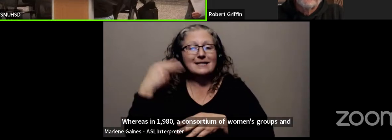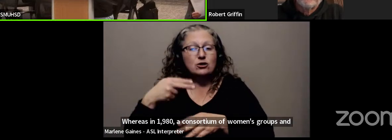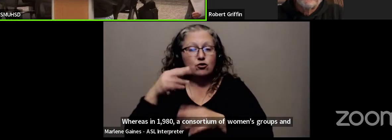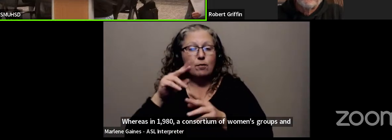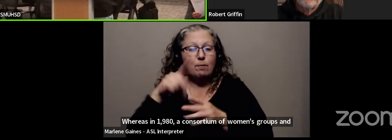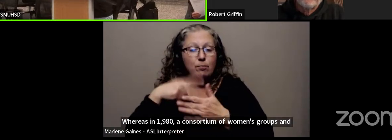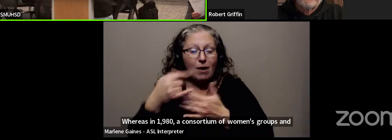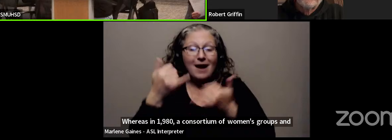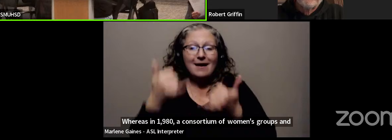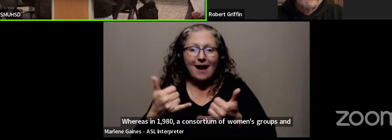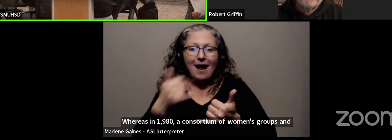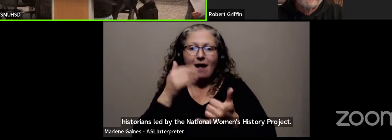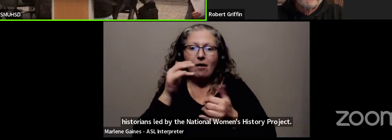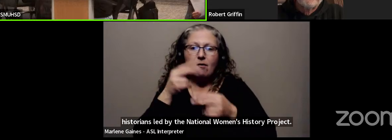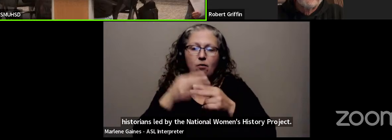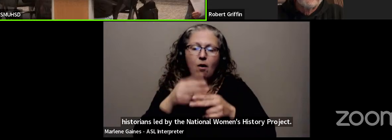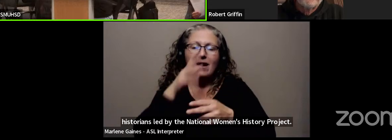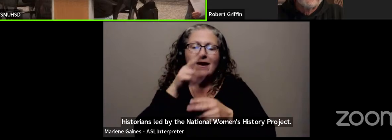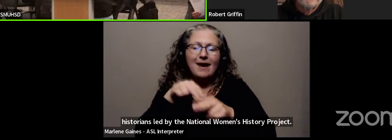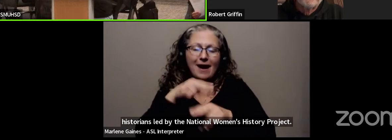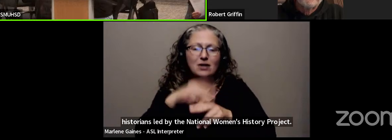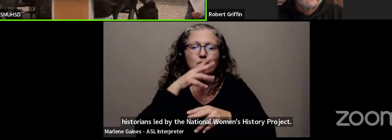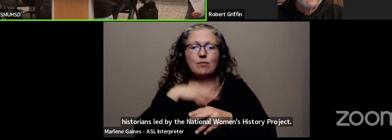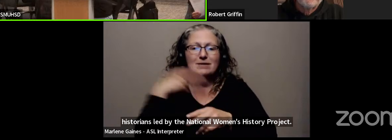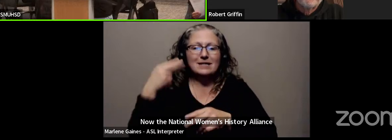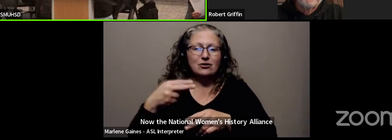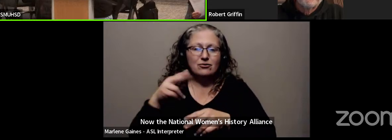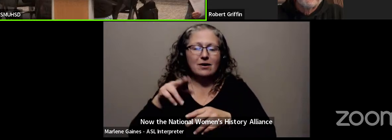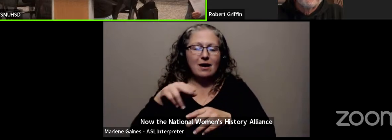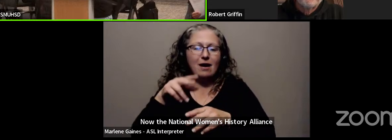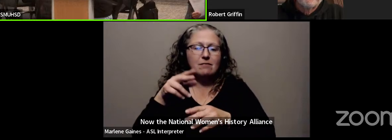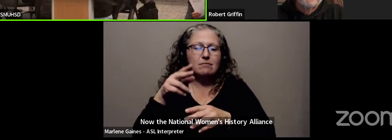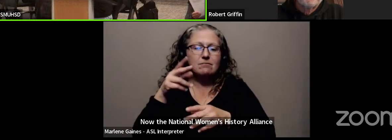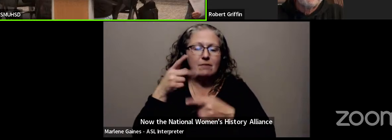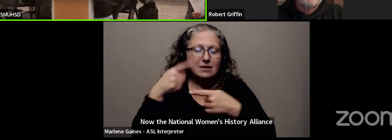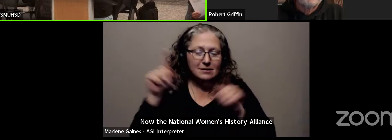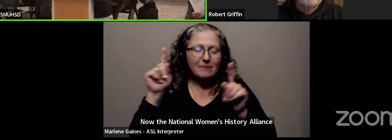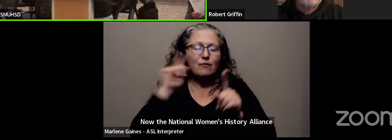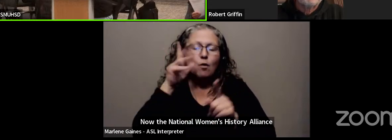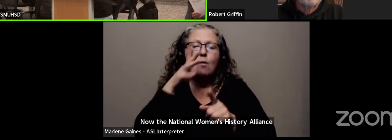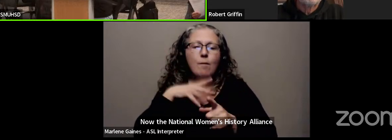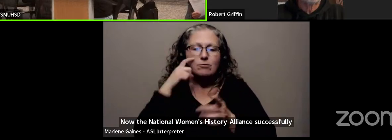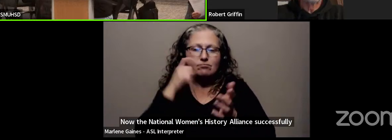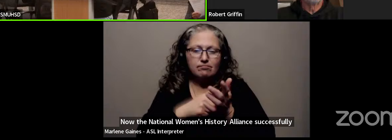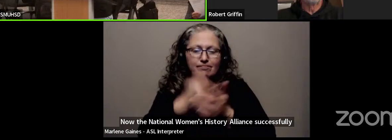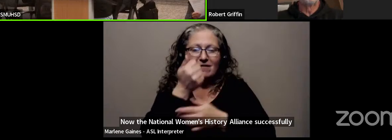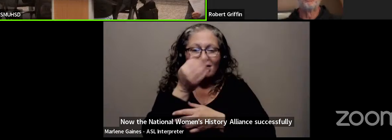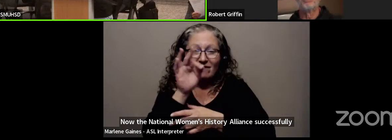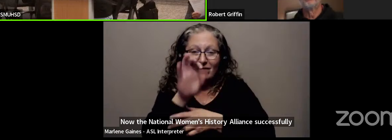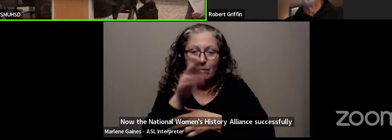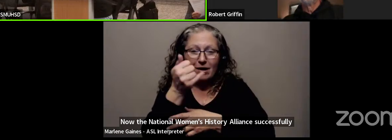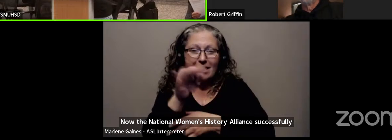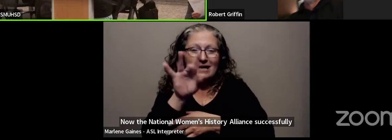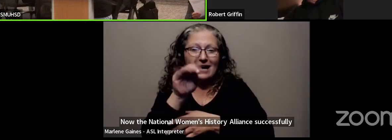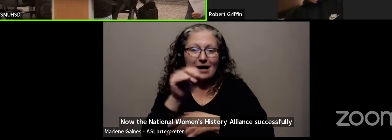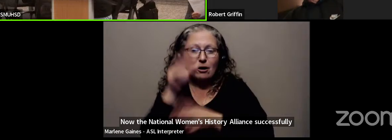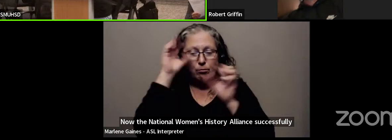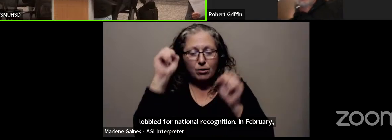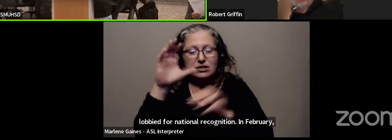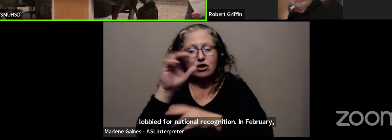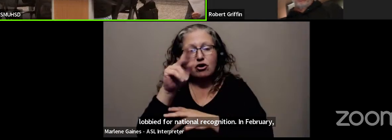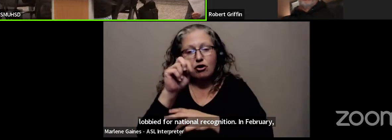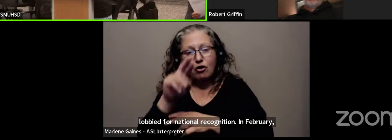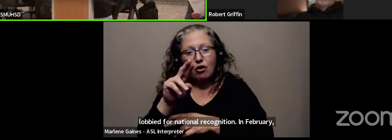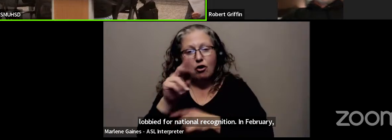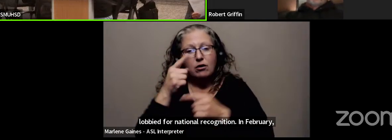the National Women's History Alliance, successfully lobbied for national recognition. In February 1980, President Carter issued